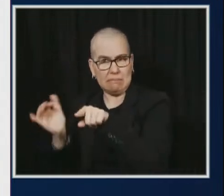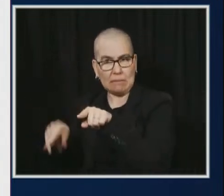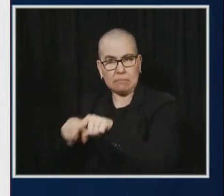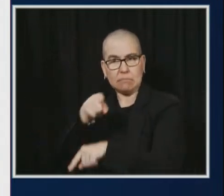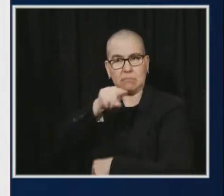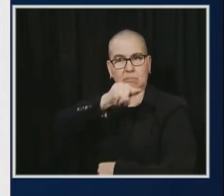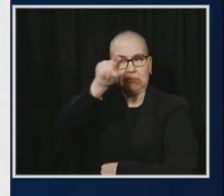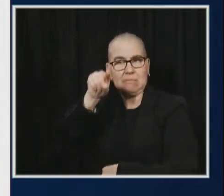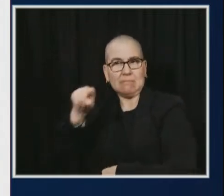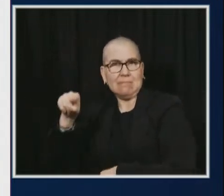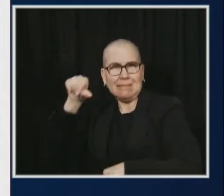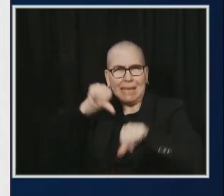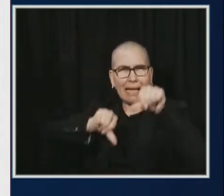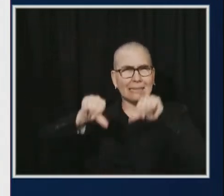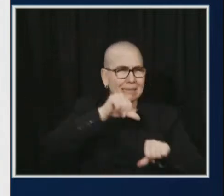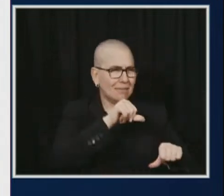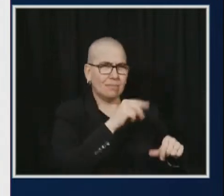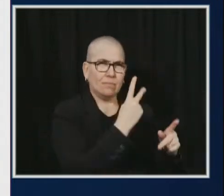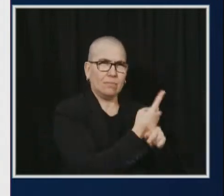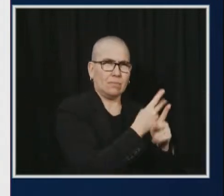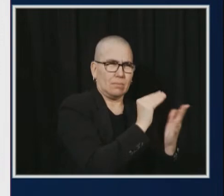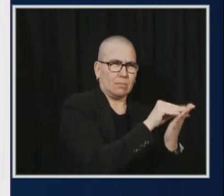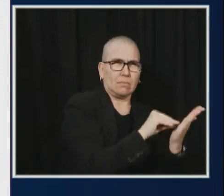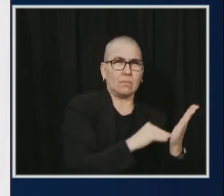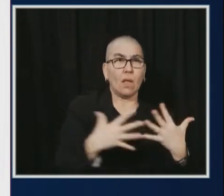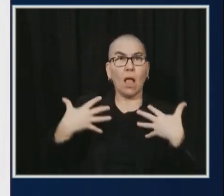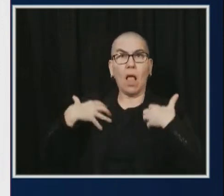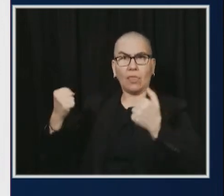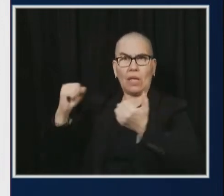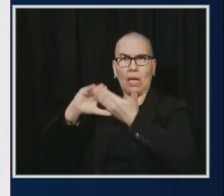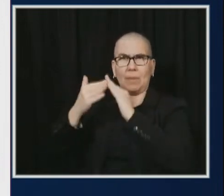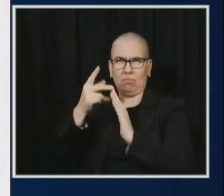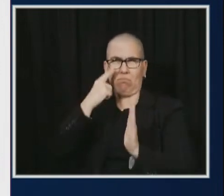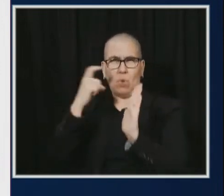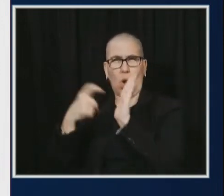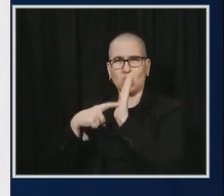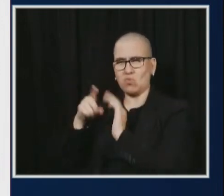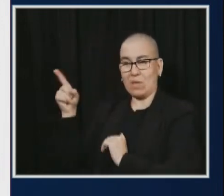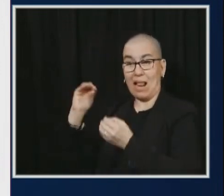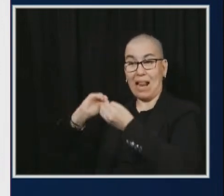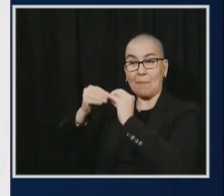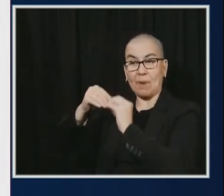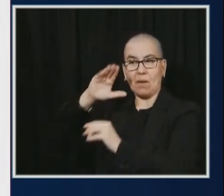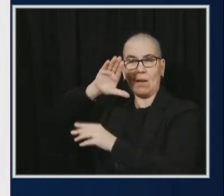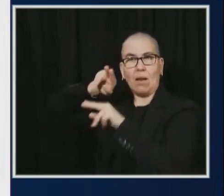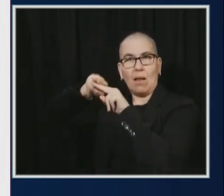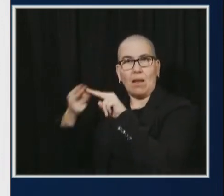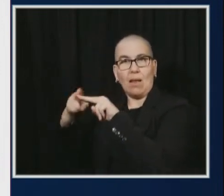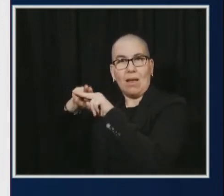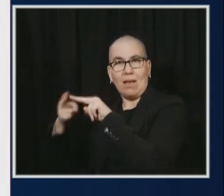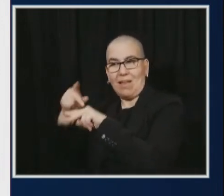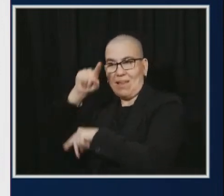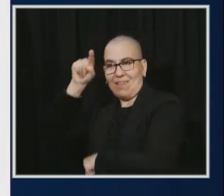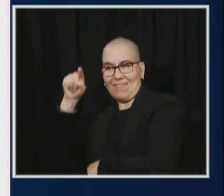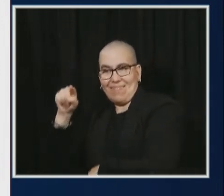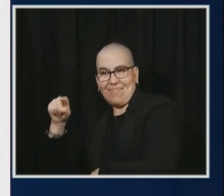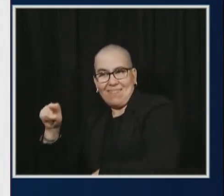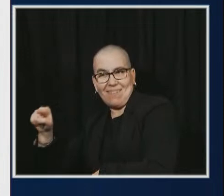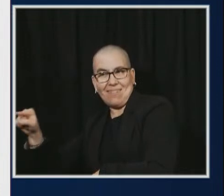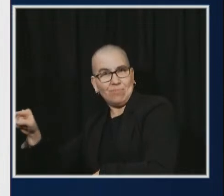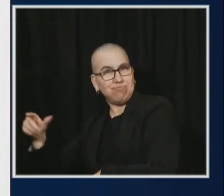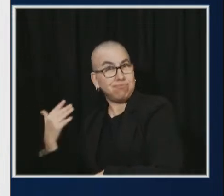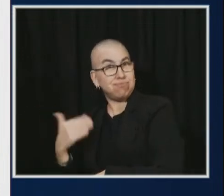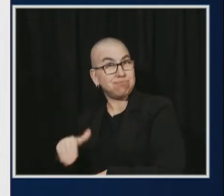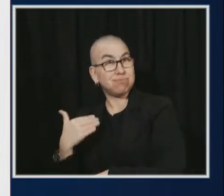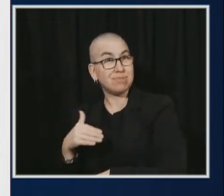in the healthcare community, to make those changes, this is where things have dropped off. This is where we stand today. We've got nearly